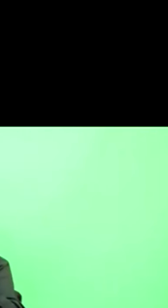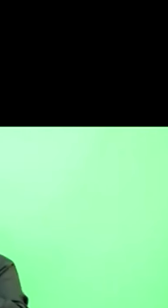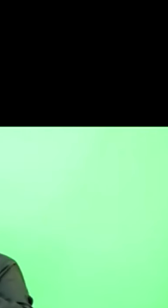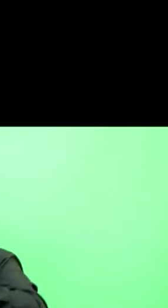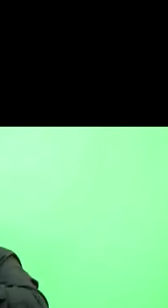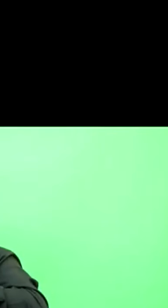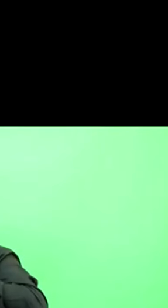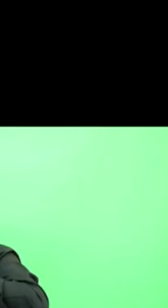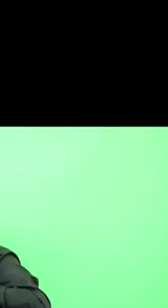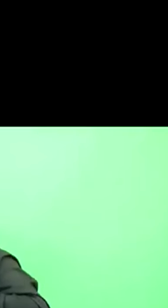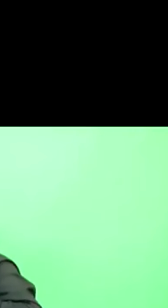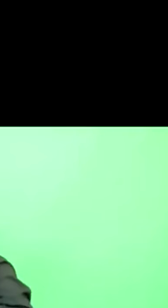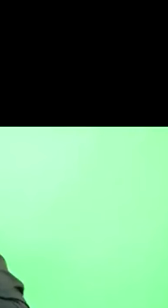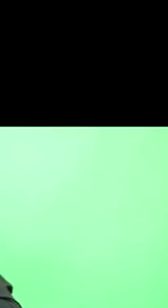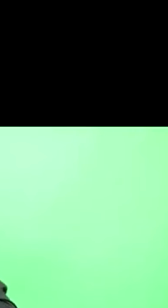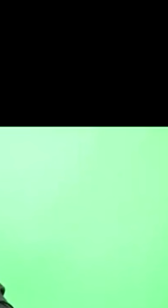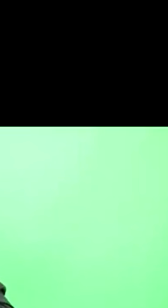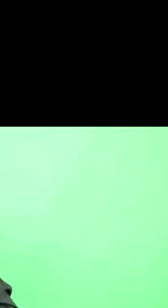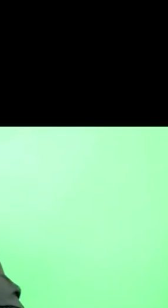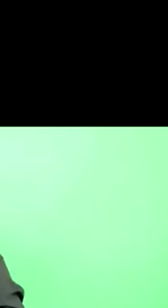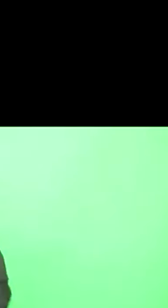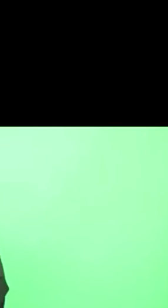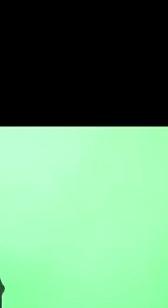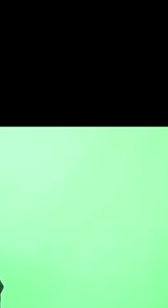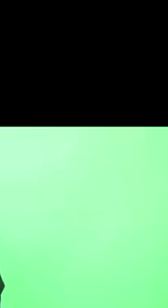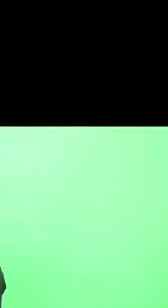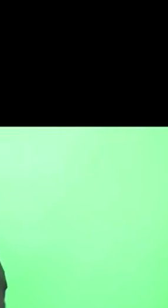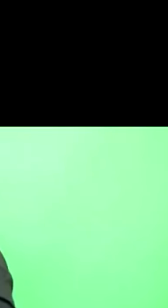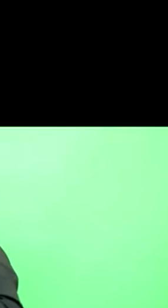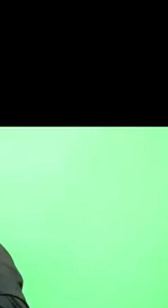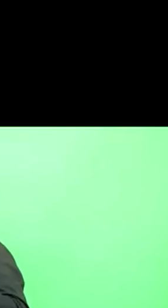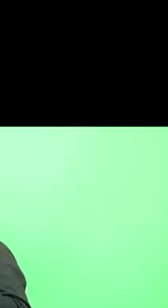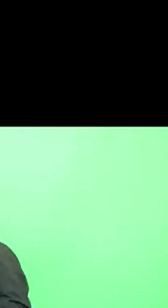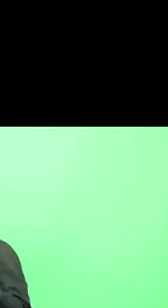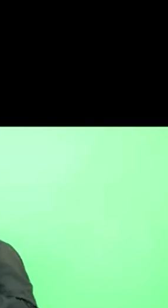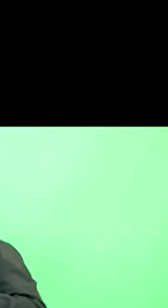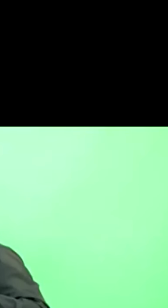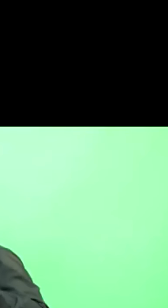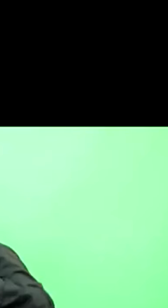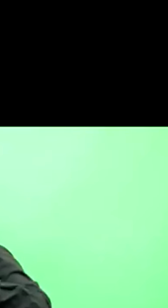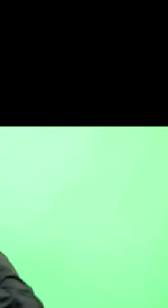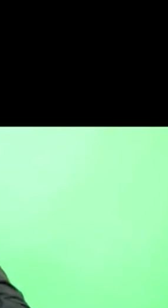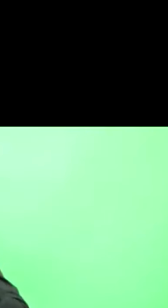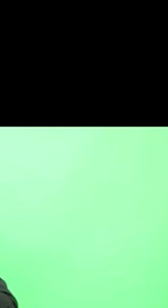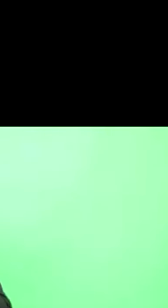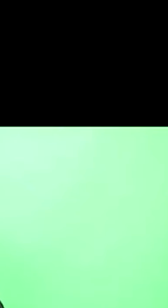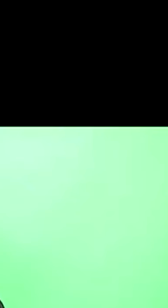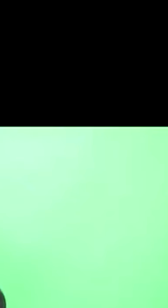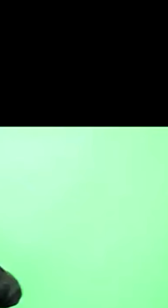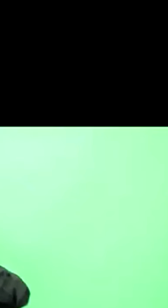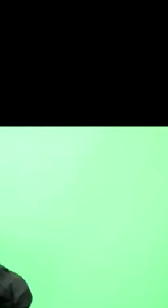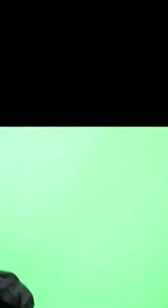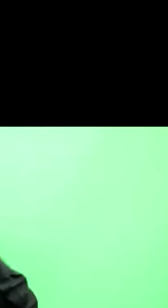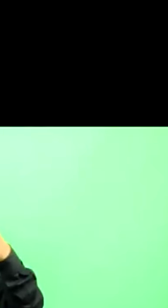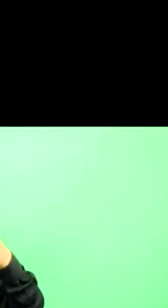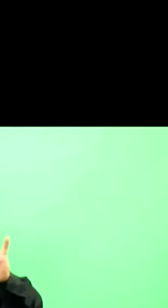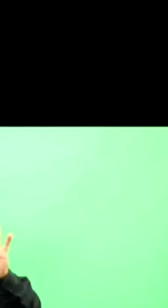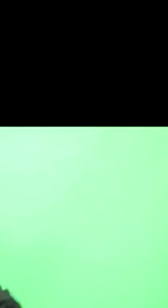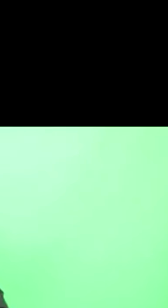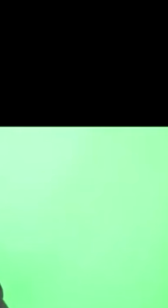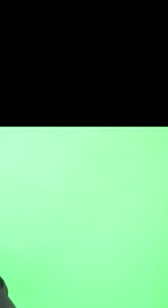past. We have many examples, and you can see the news, but also all the reports of WHO and PAHO in that regards. And also